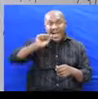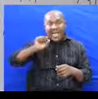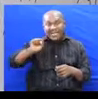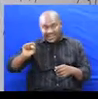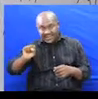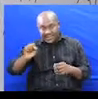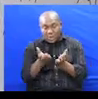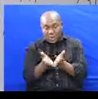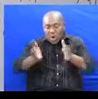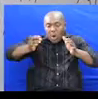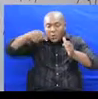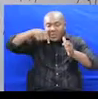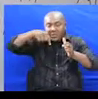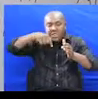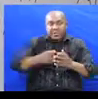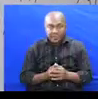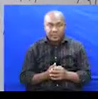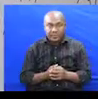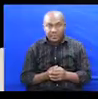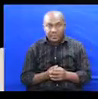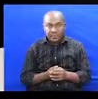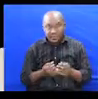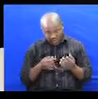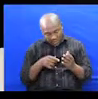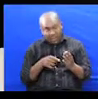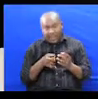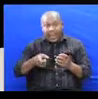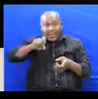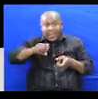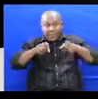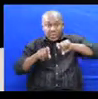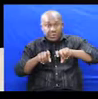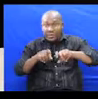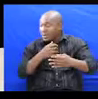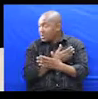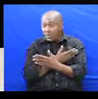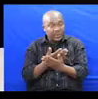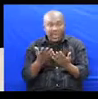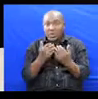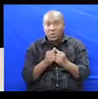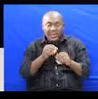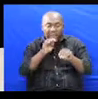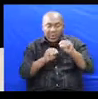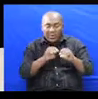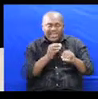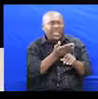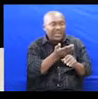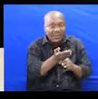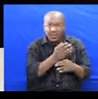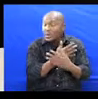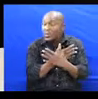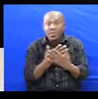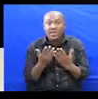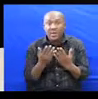You are supposed to find the mass concentration. In chemistry, you cannot calculate the mass concentration or anything that you're supposed to